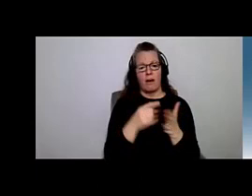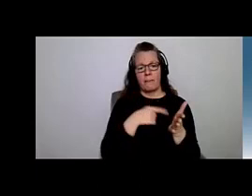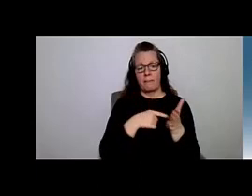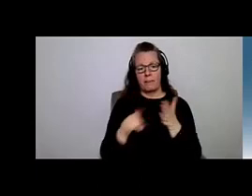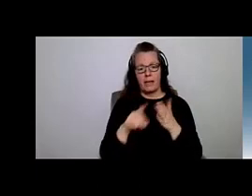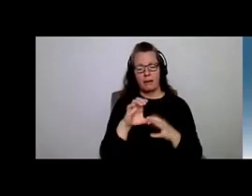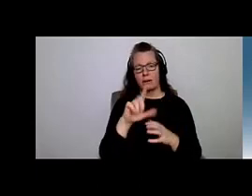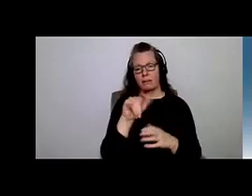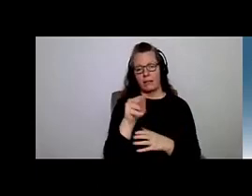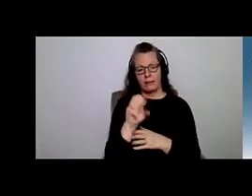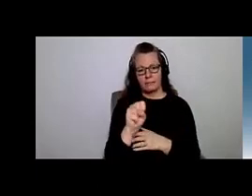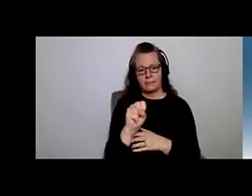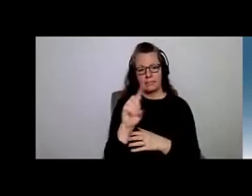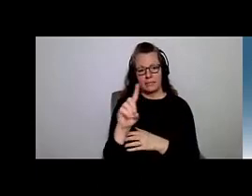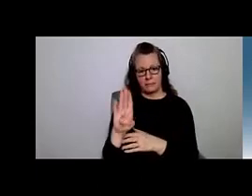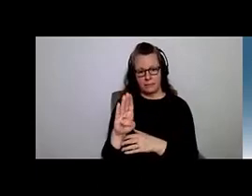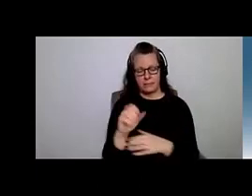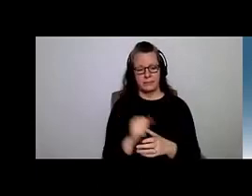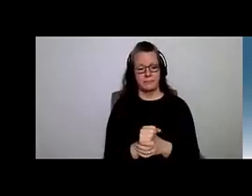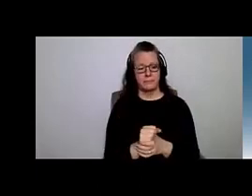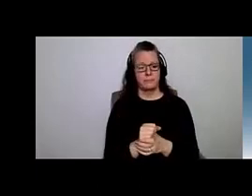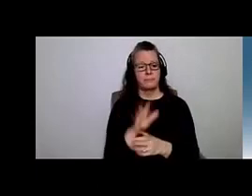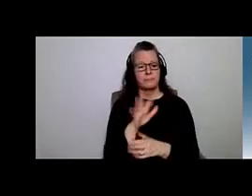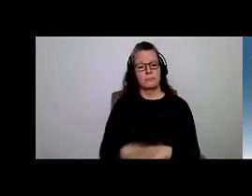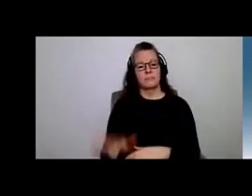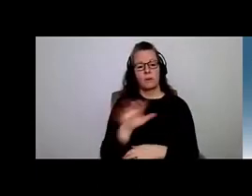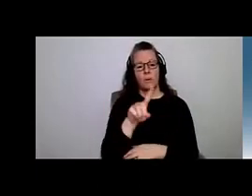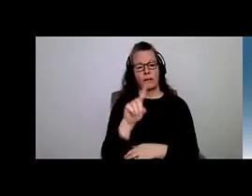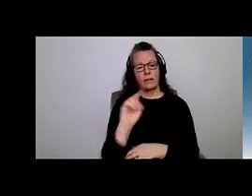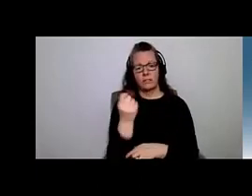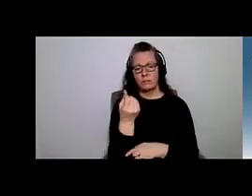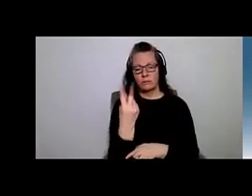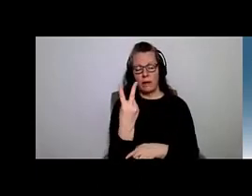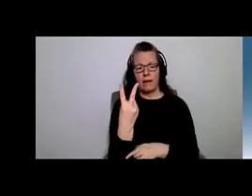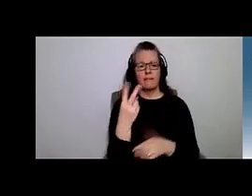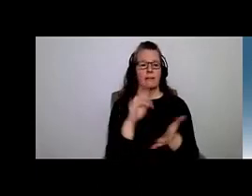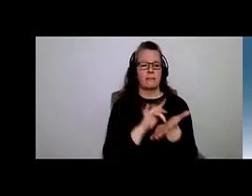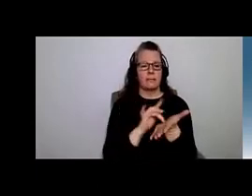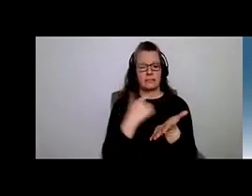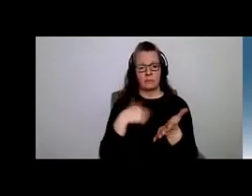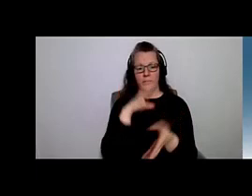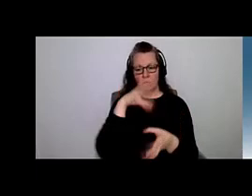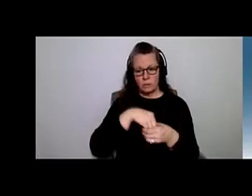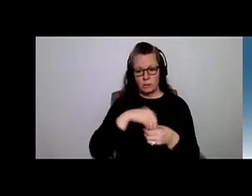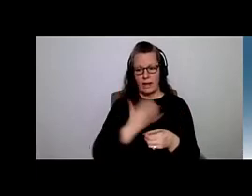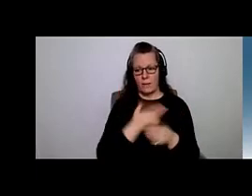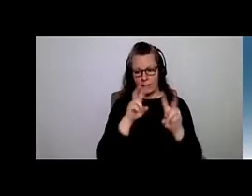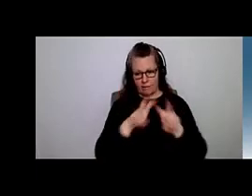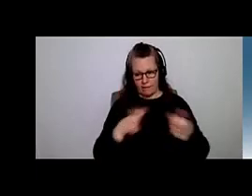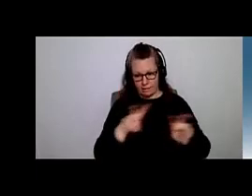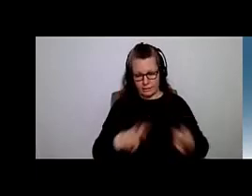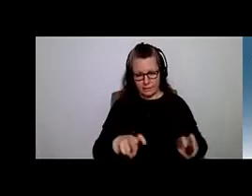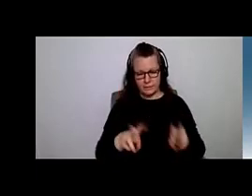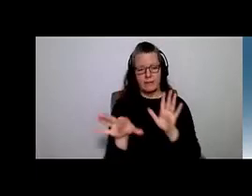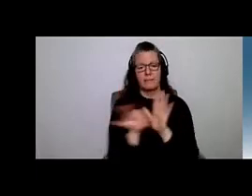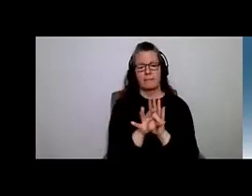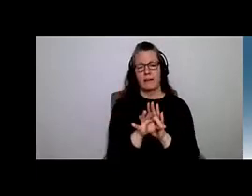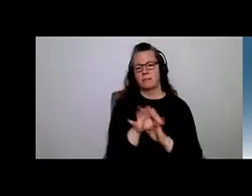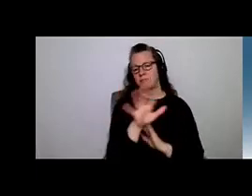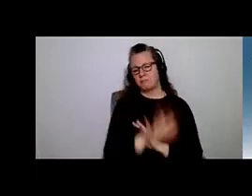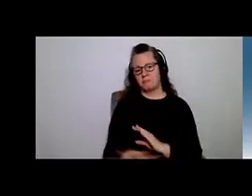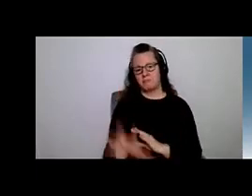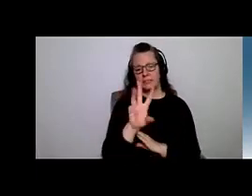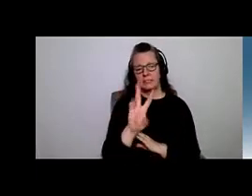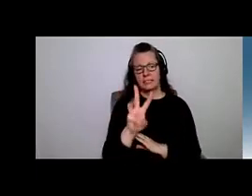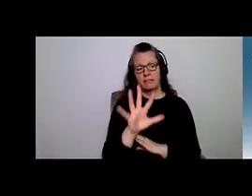Claims database. Across the 112 drugs that we included in our analysis, we found an average of 65%